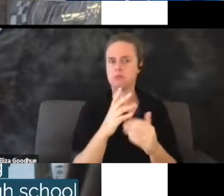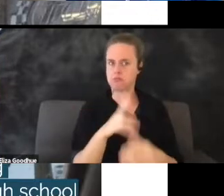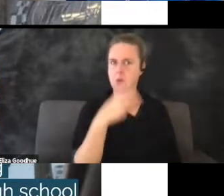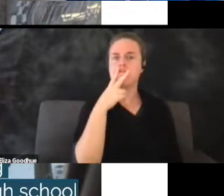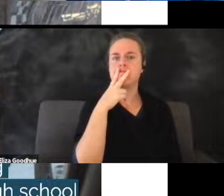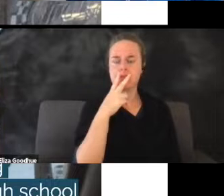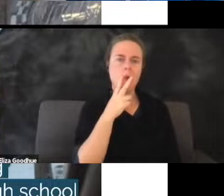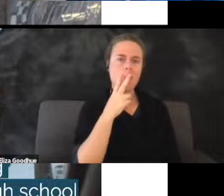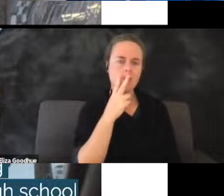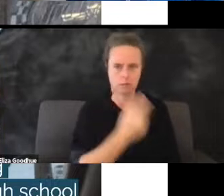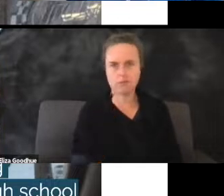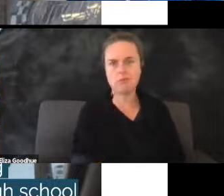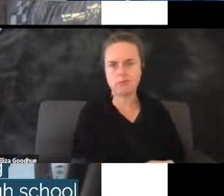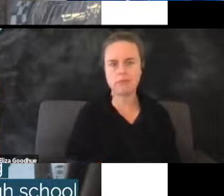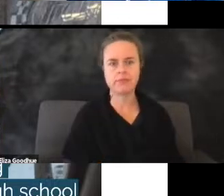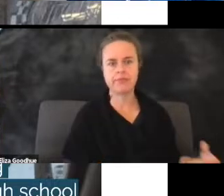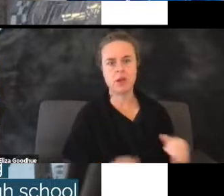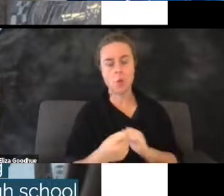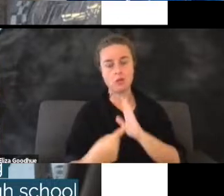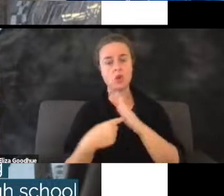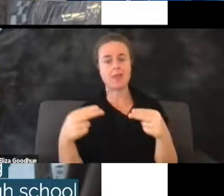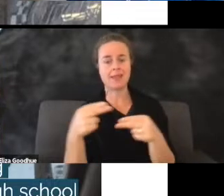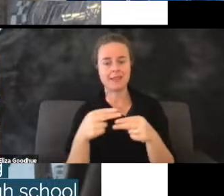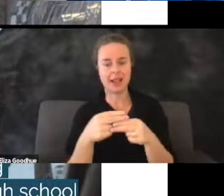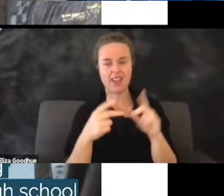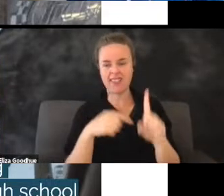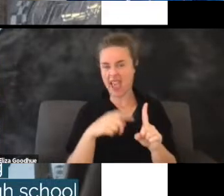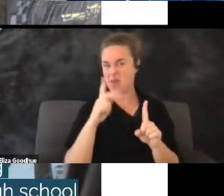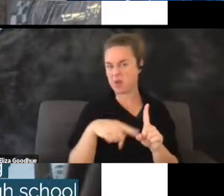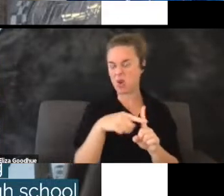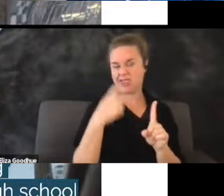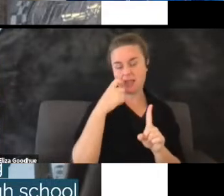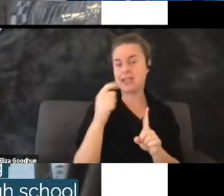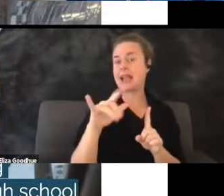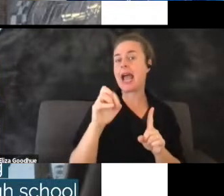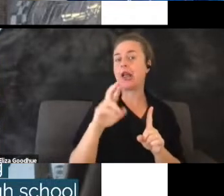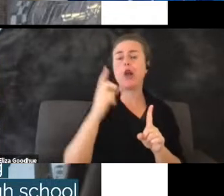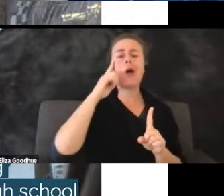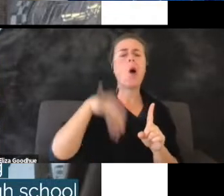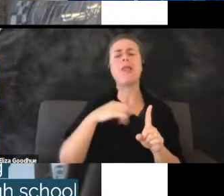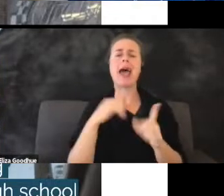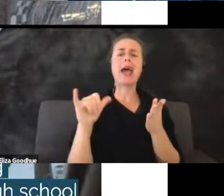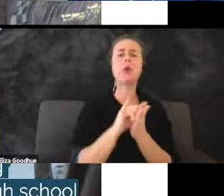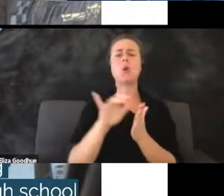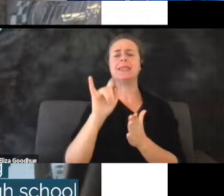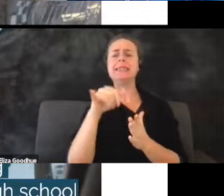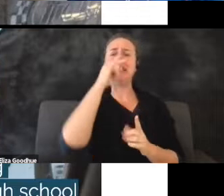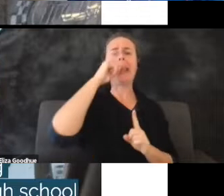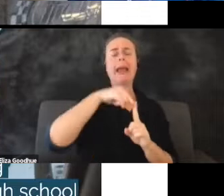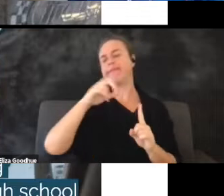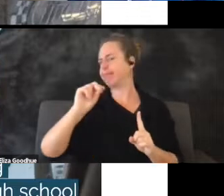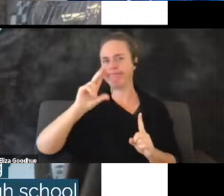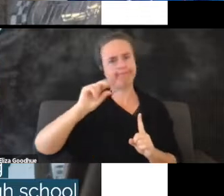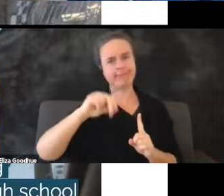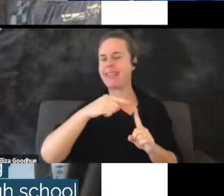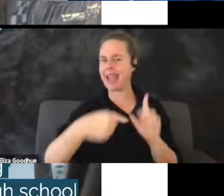show you this slide, because if you think that Tyler only lives in New York City, you could be assured that Tyler actually lives